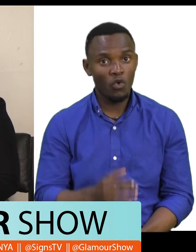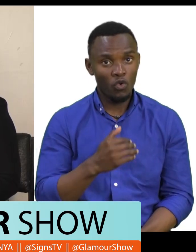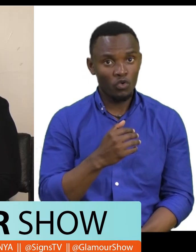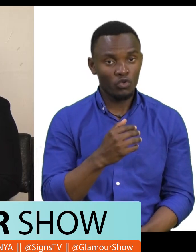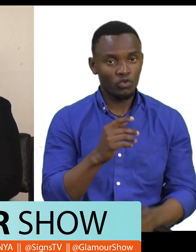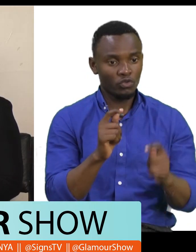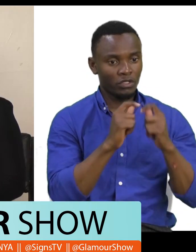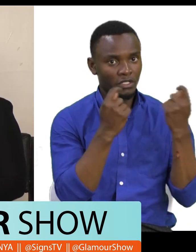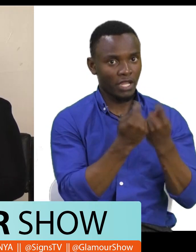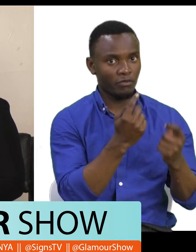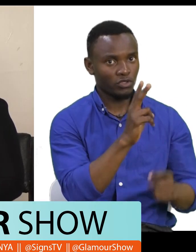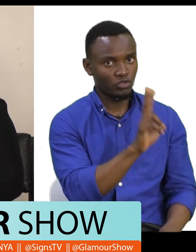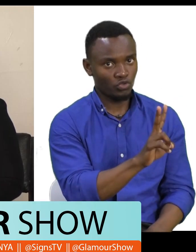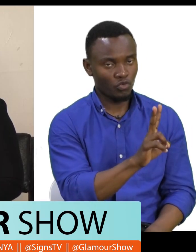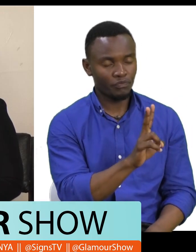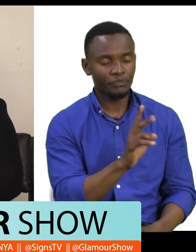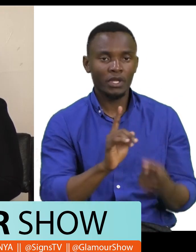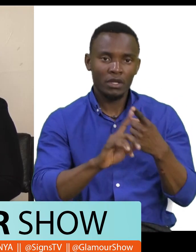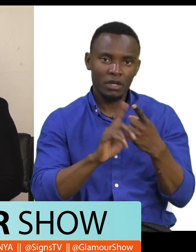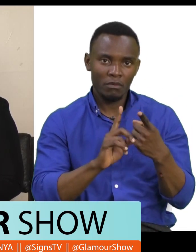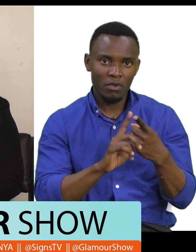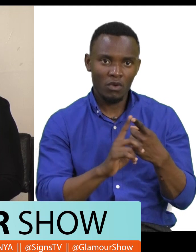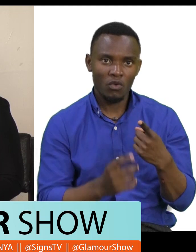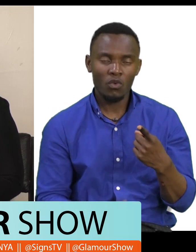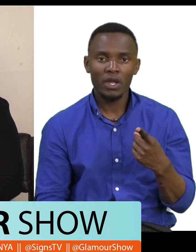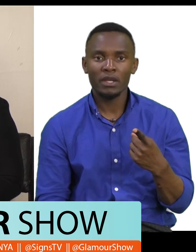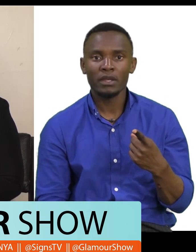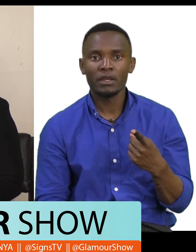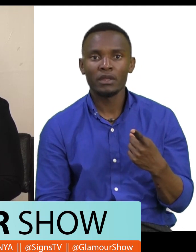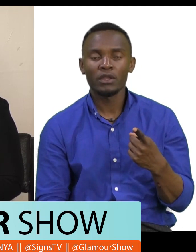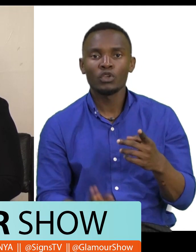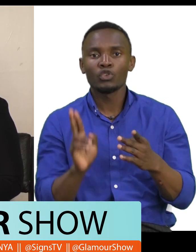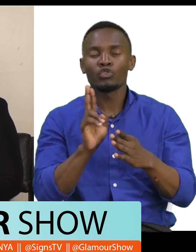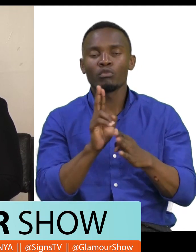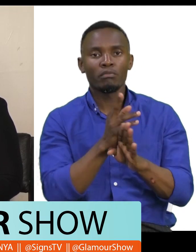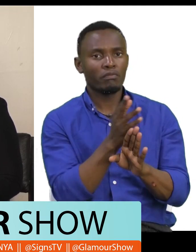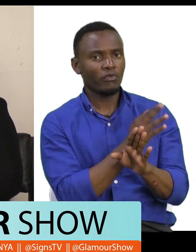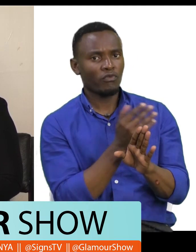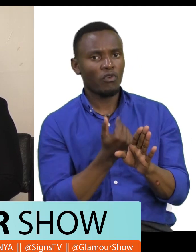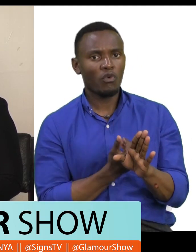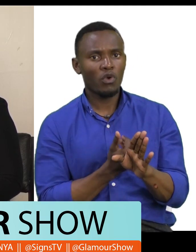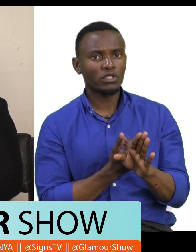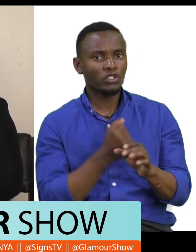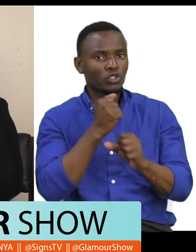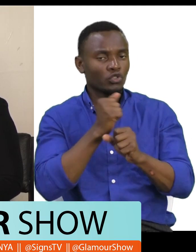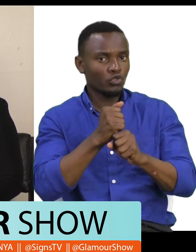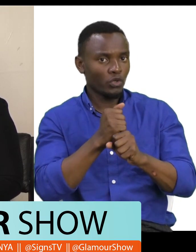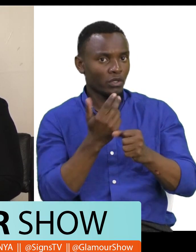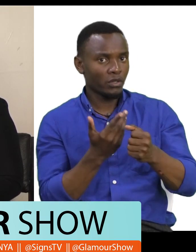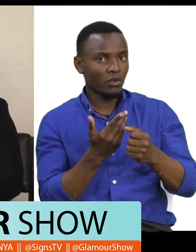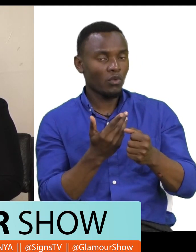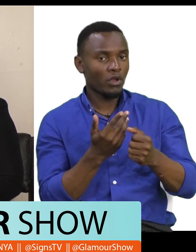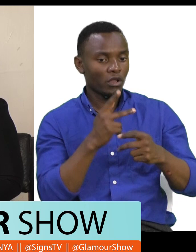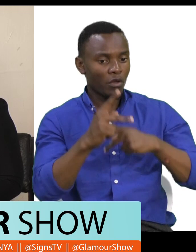We have two types, whereby one of them, we have that type you use before carrying out